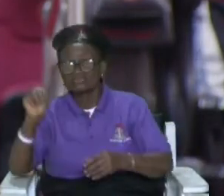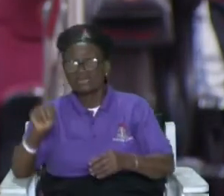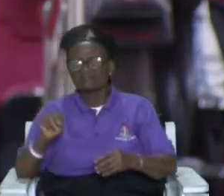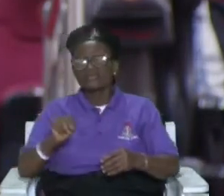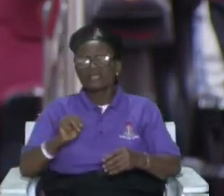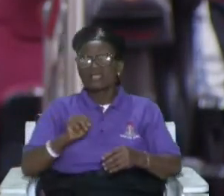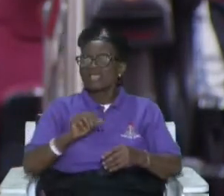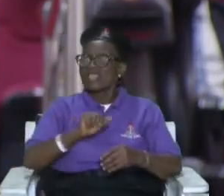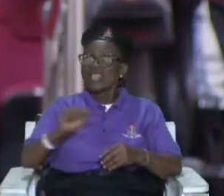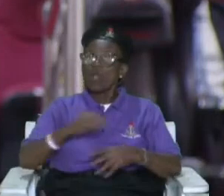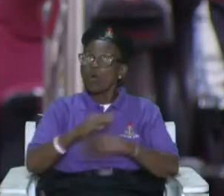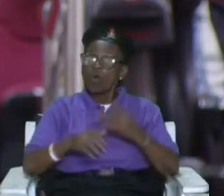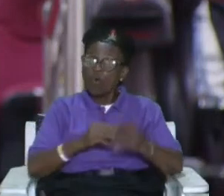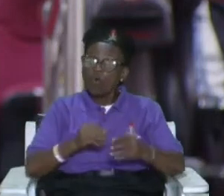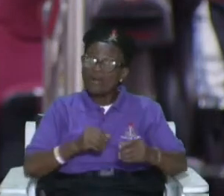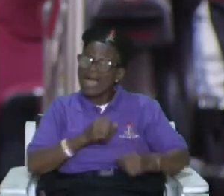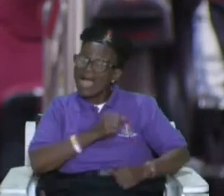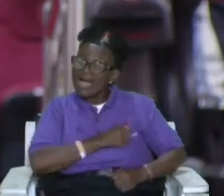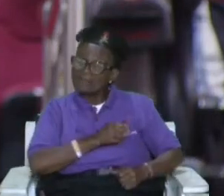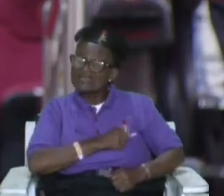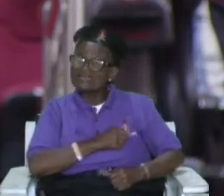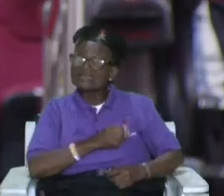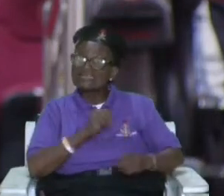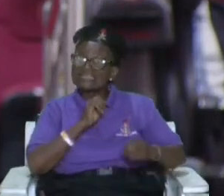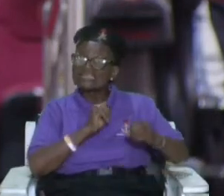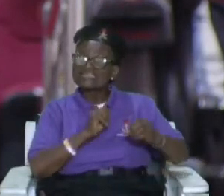Elisha arrested the army.